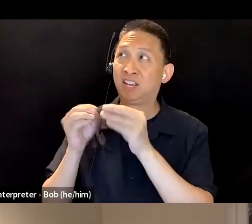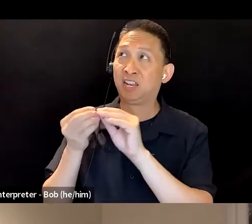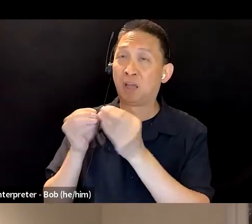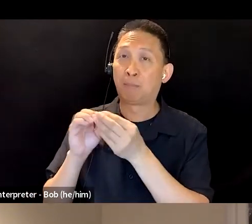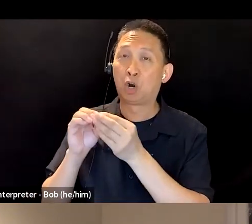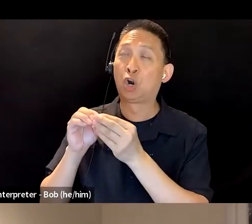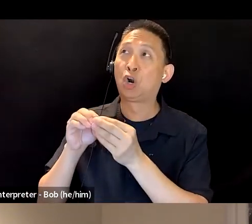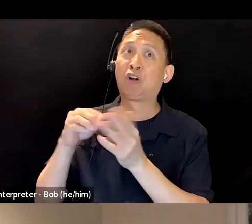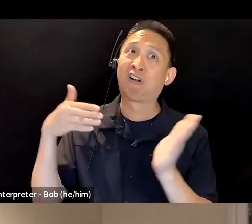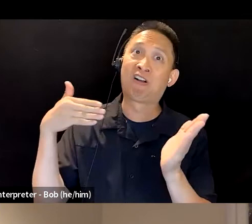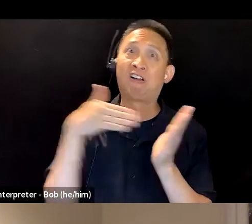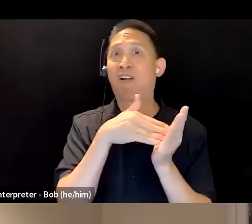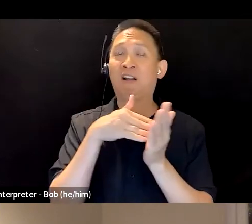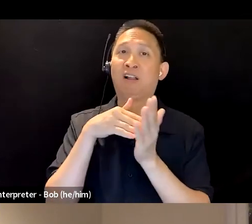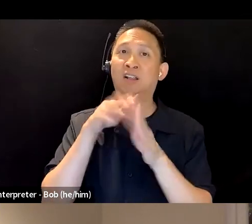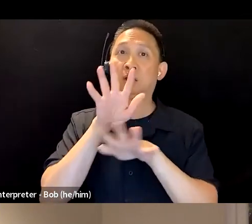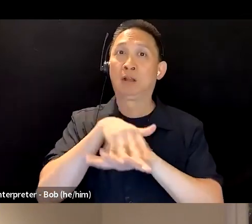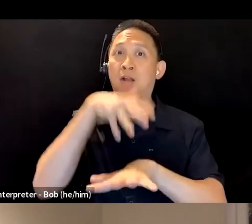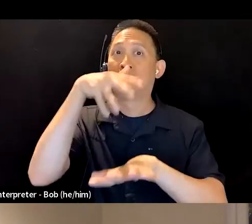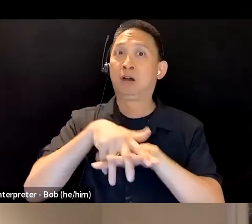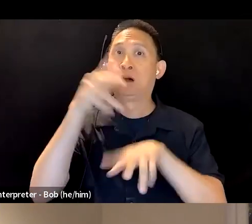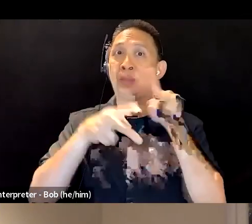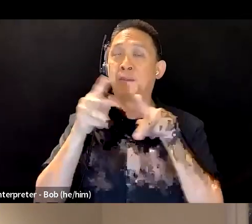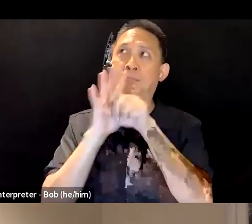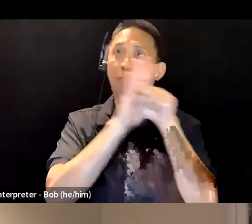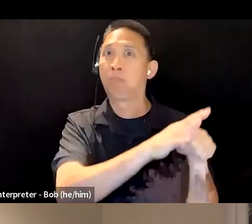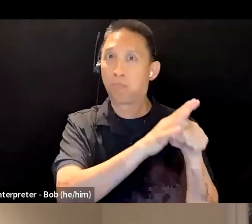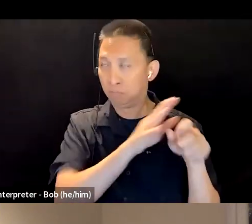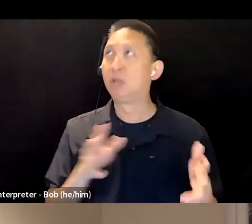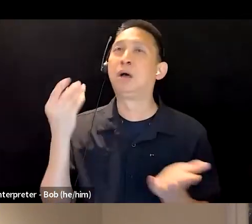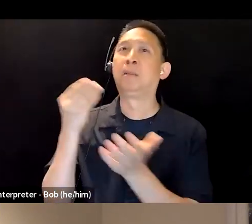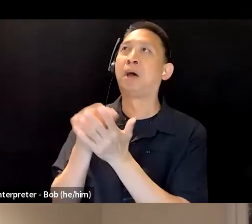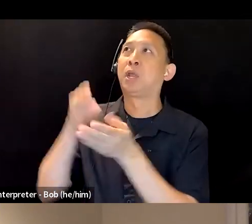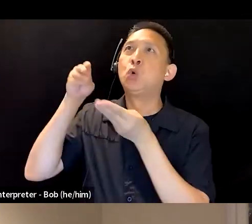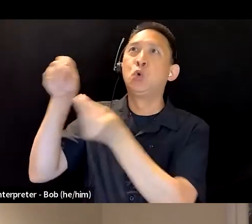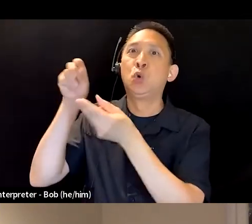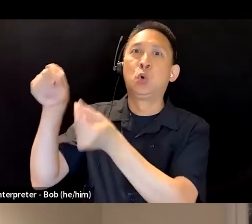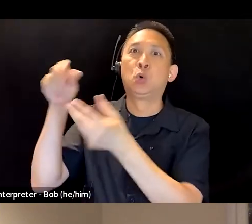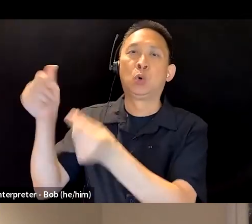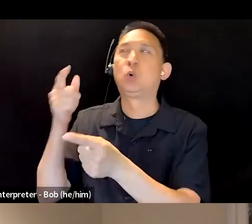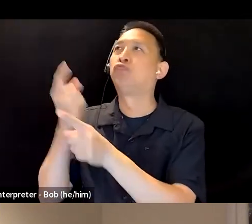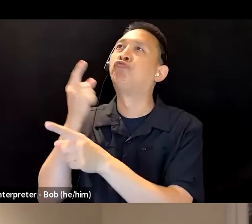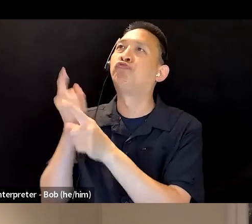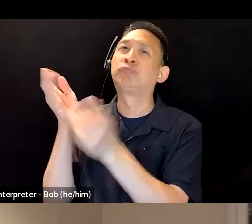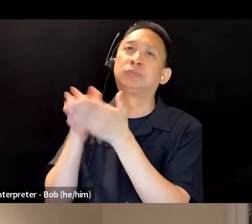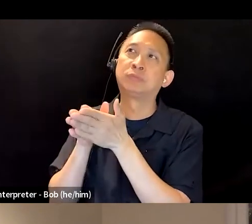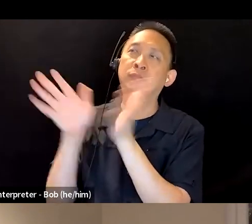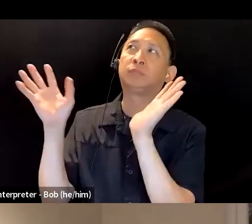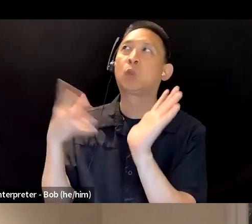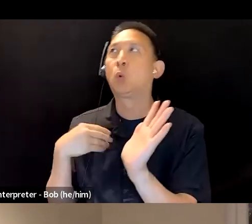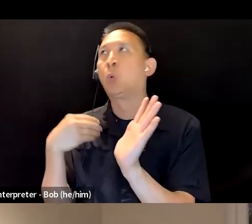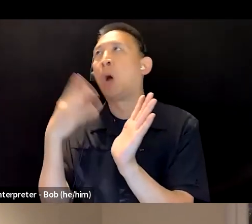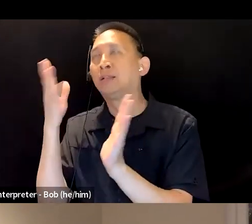clear in terms of showing that there was such a small percentage of funding that actually went to filmmakers who are Black